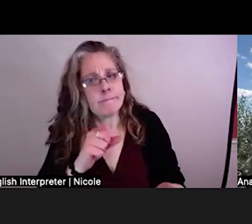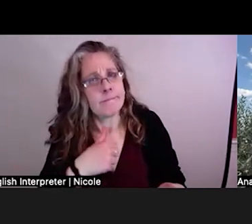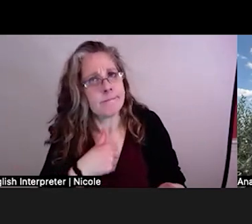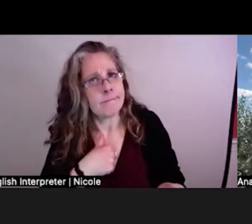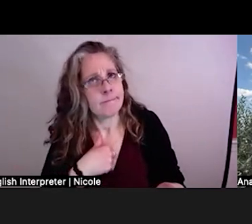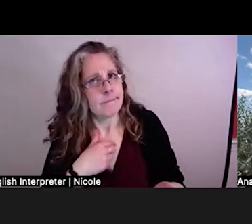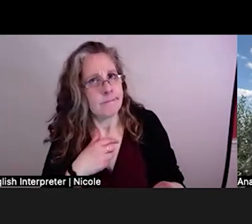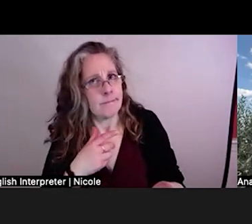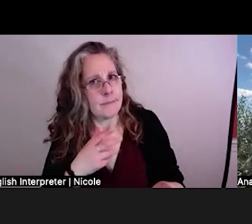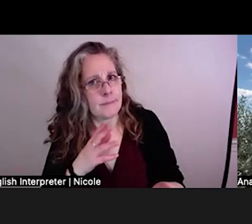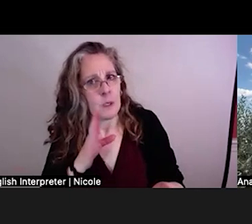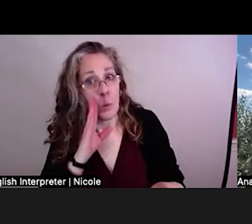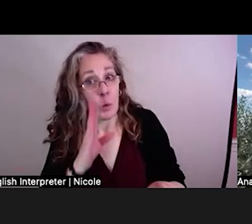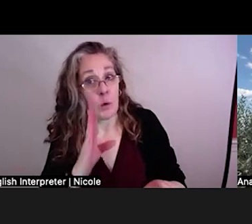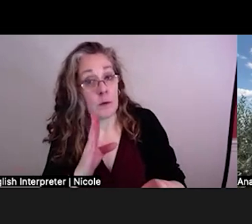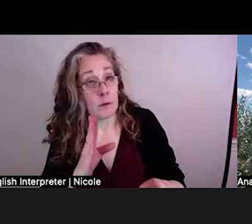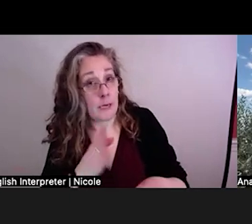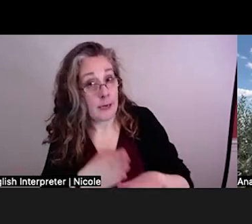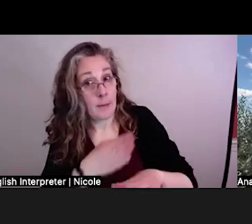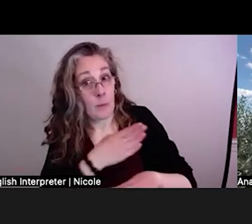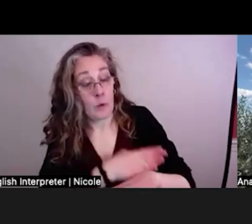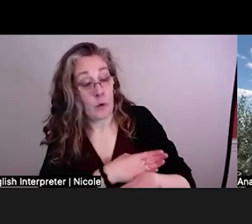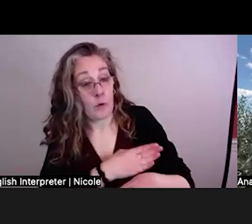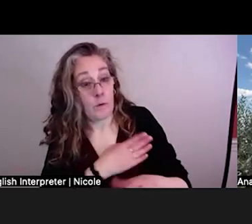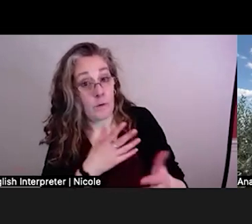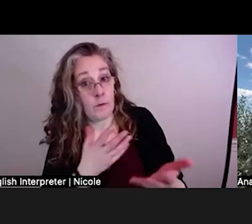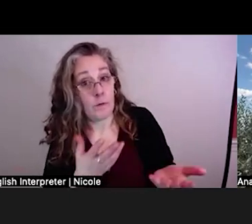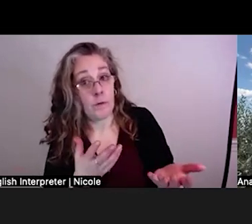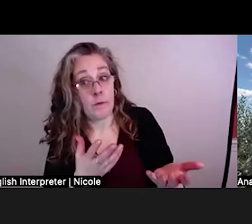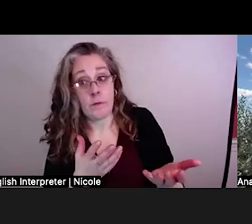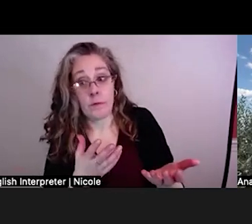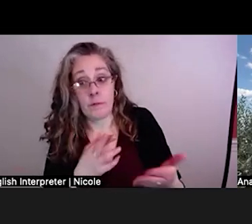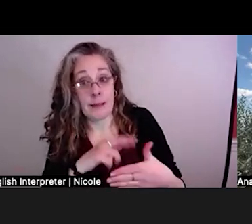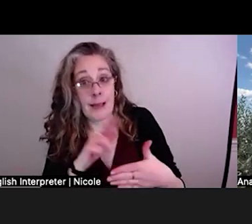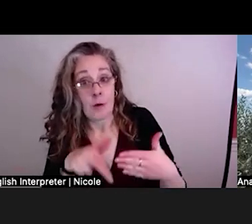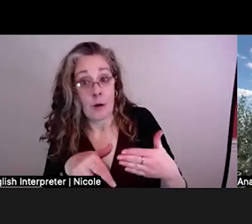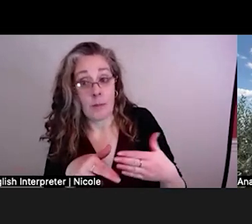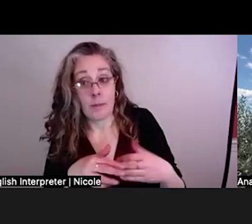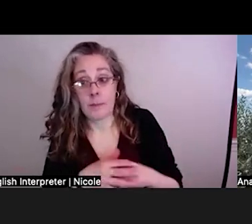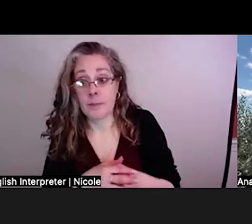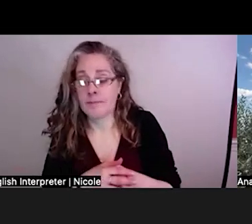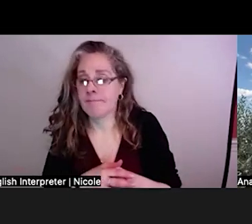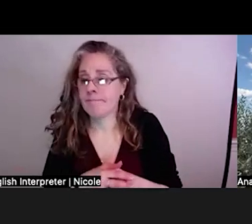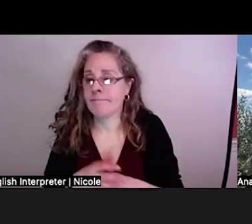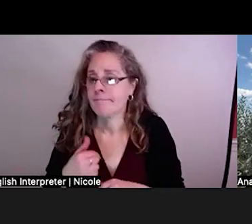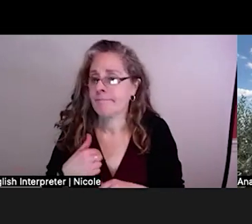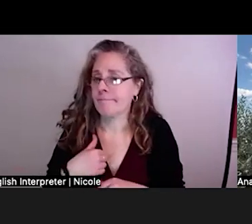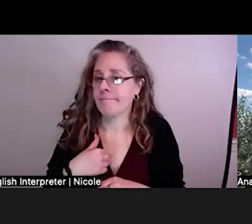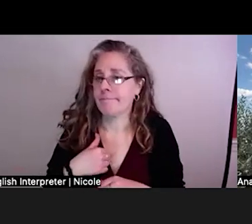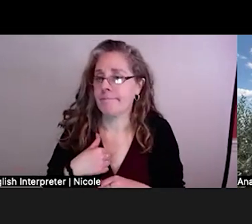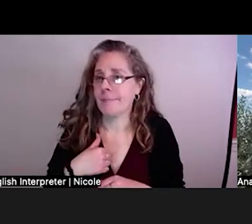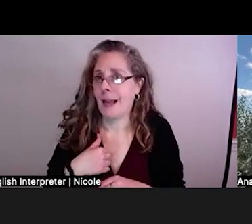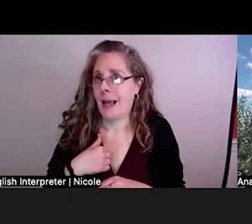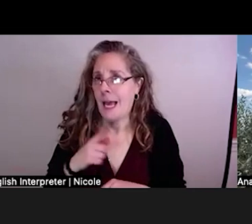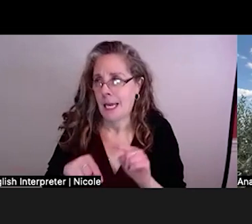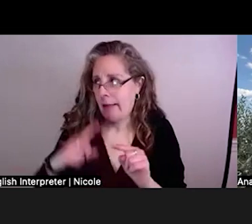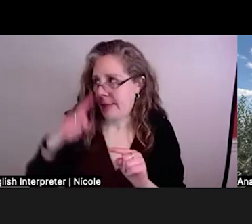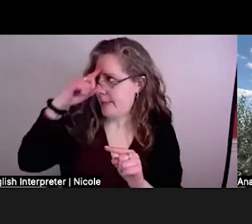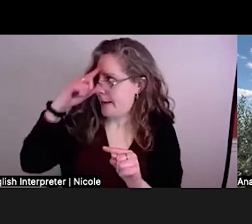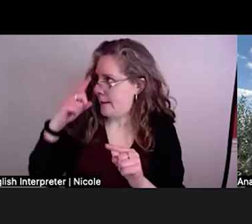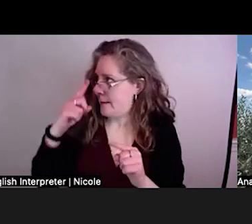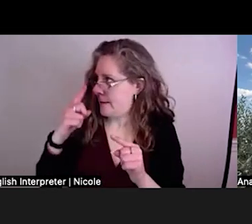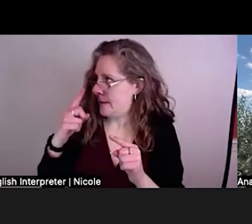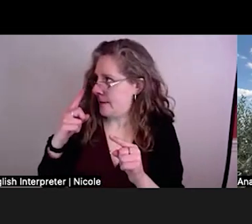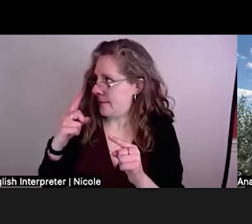among them would improve Yeah. certain outcomes. I don't I know. can't pull from my head right now, but I definitely have